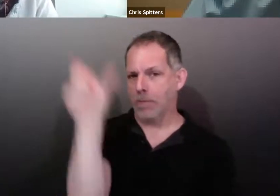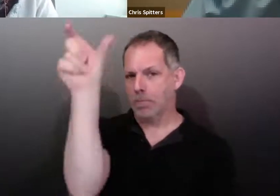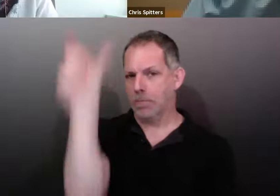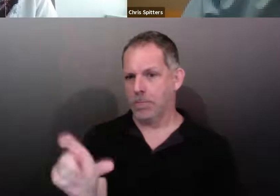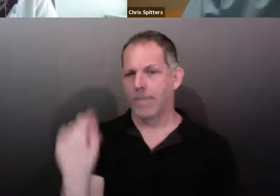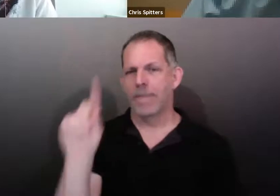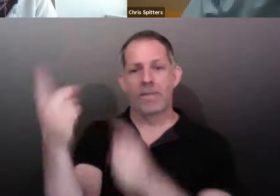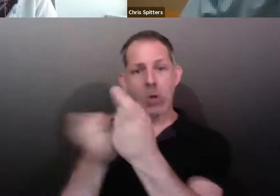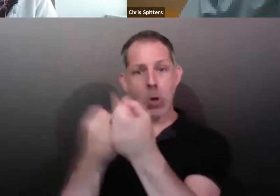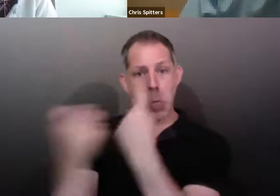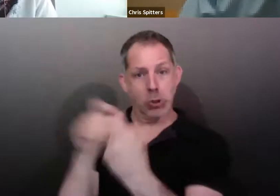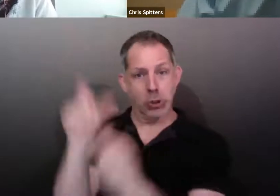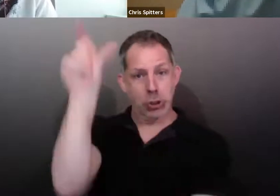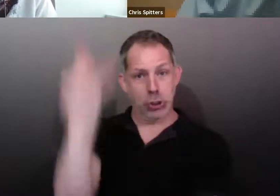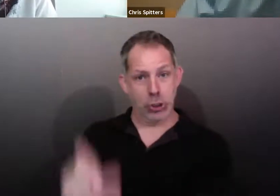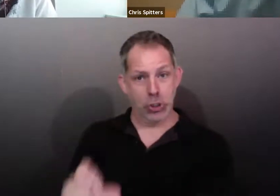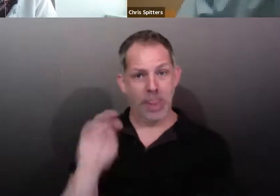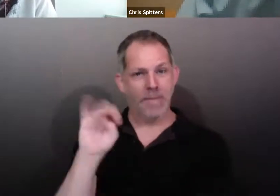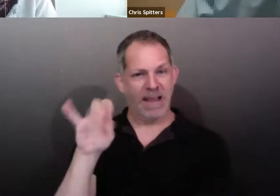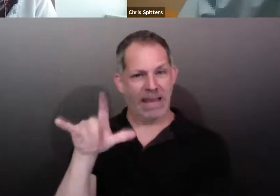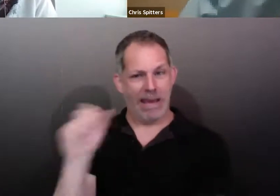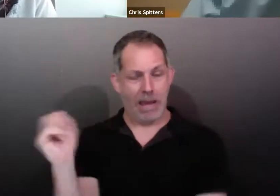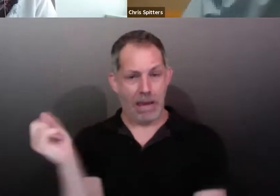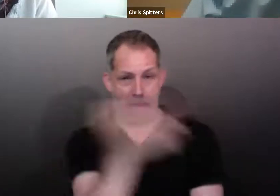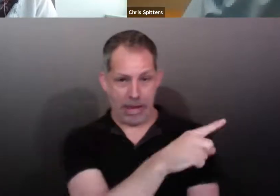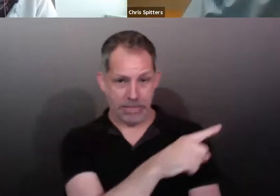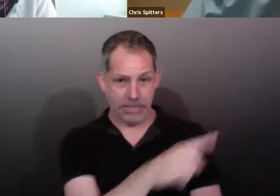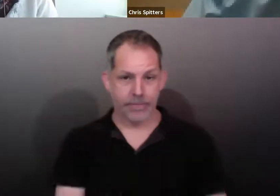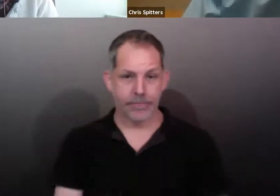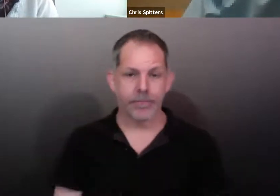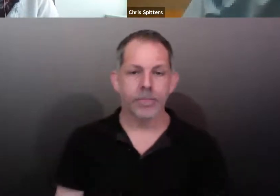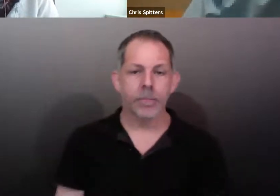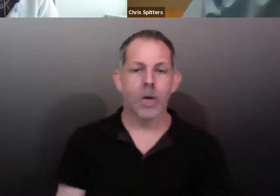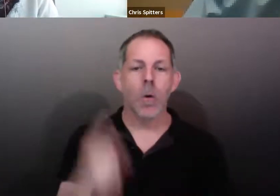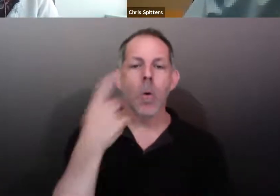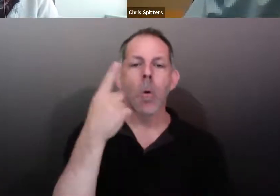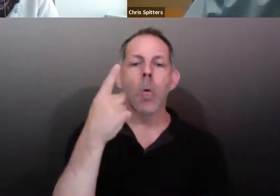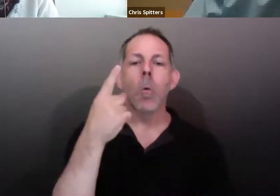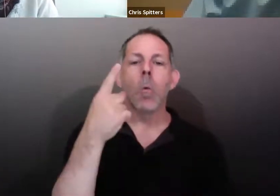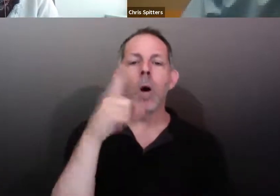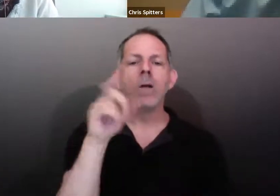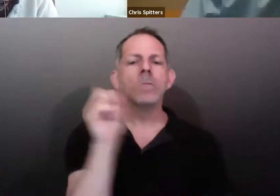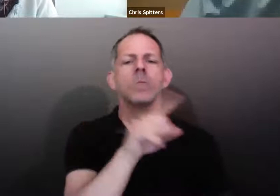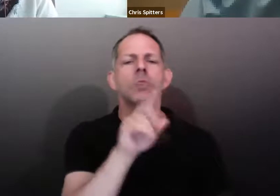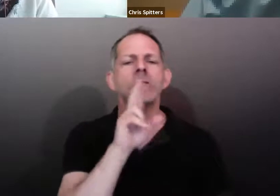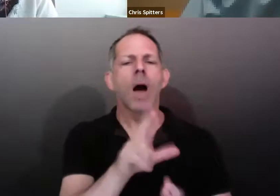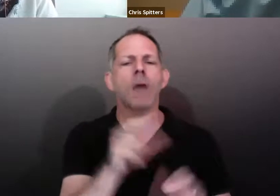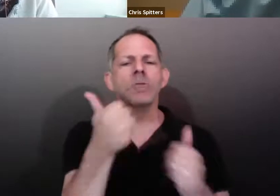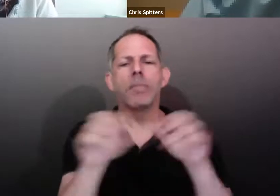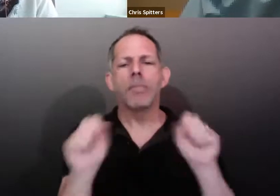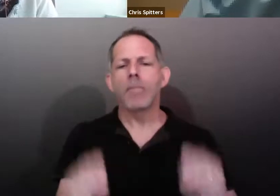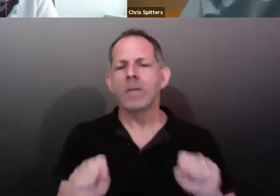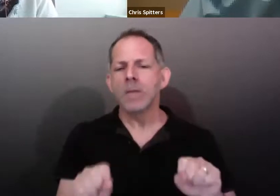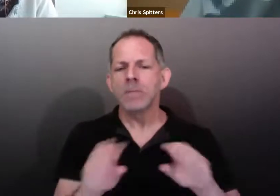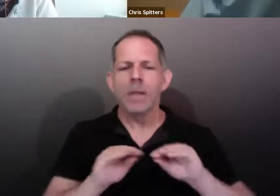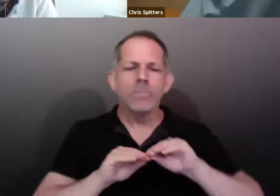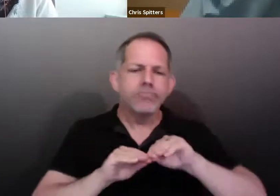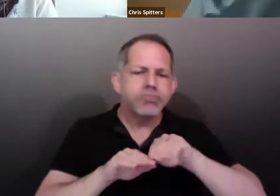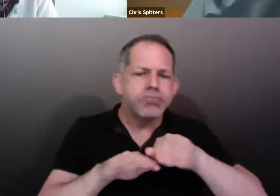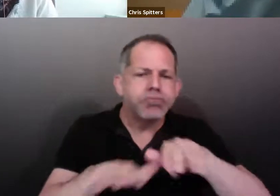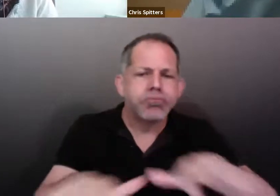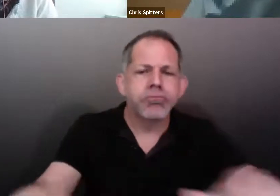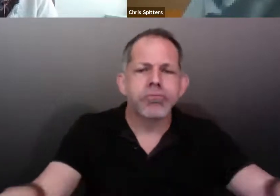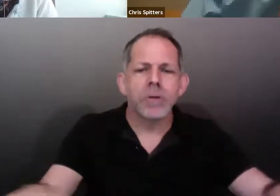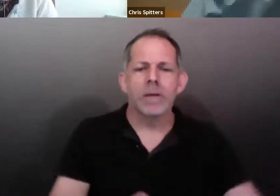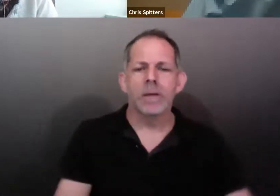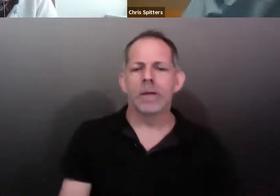district responding to any reports of potential outbreaks or potential cases from weekend events or gatherings? Answer is no. It's a bit